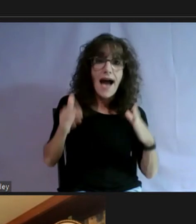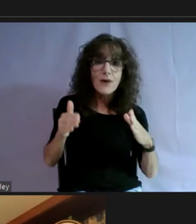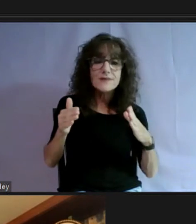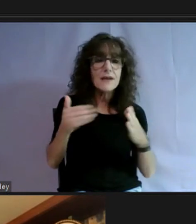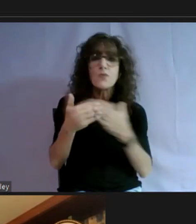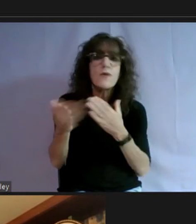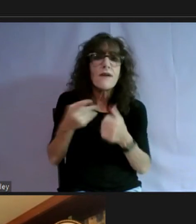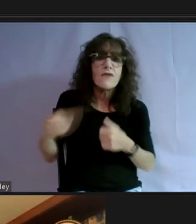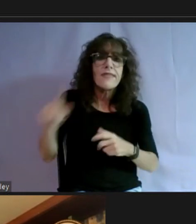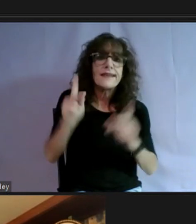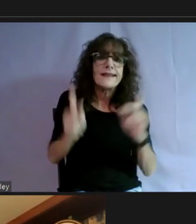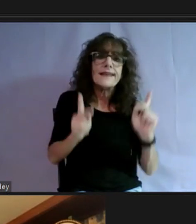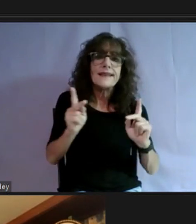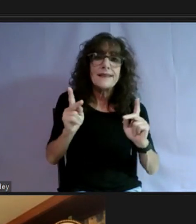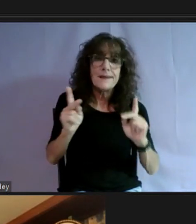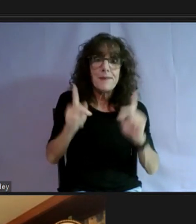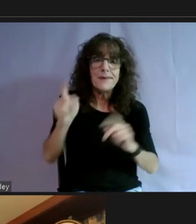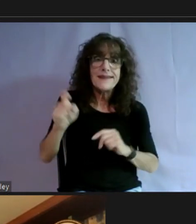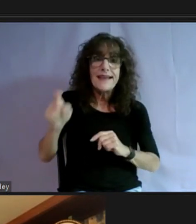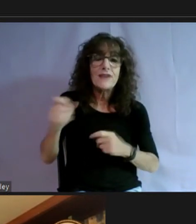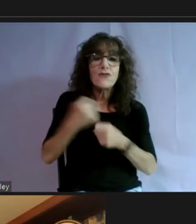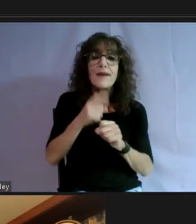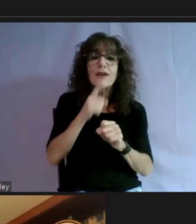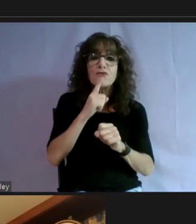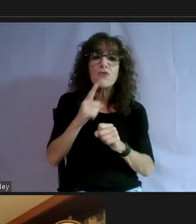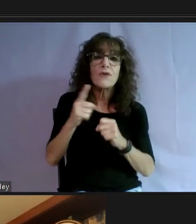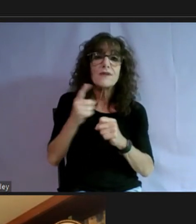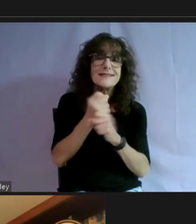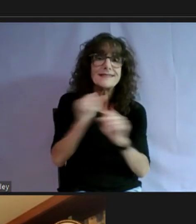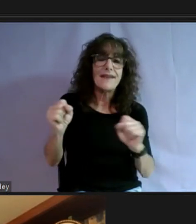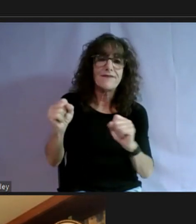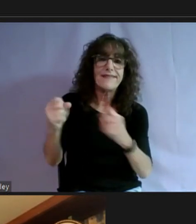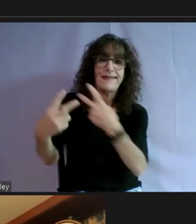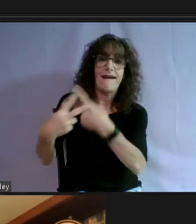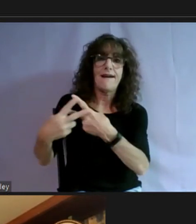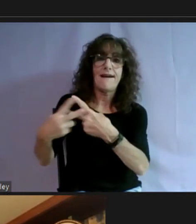whatever they needed, really, to make sure that they could safely isolate and quarantine.